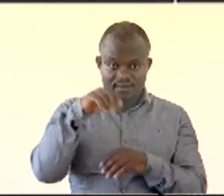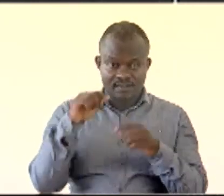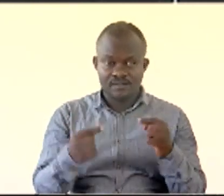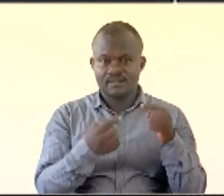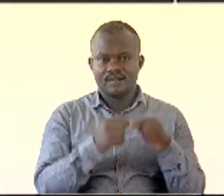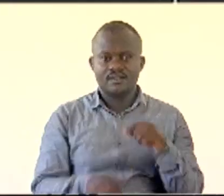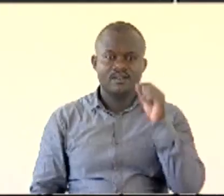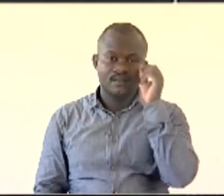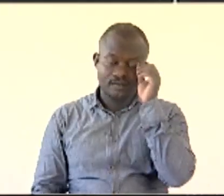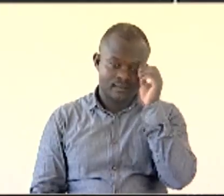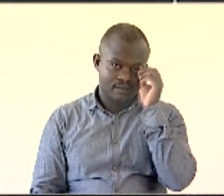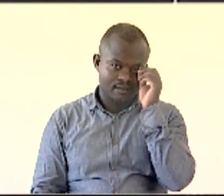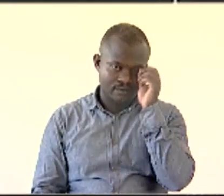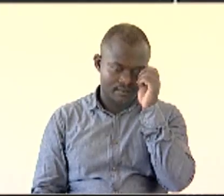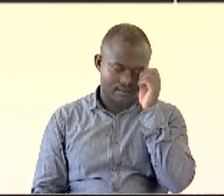discussed?